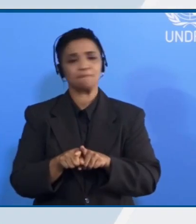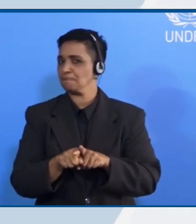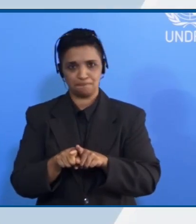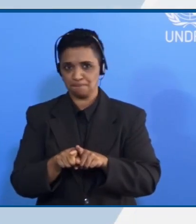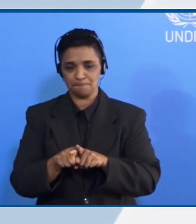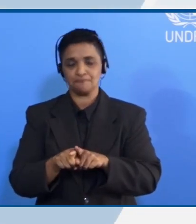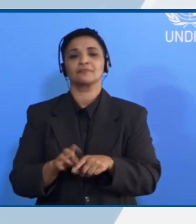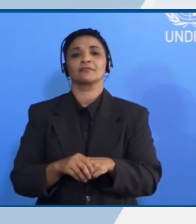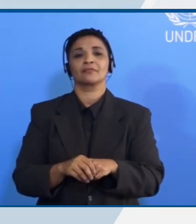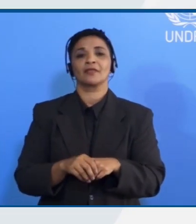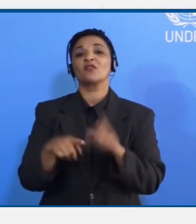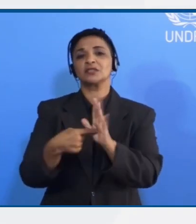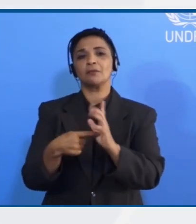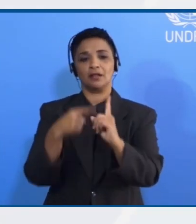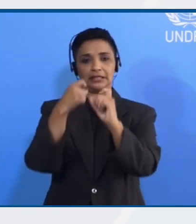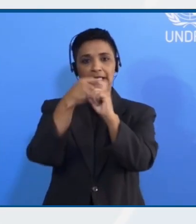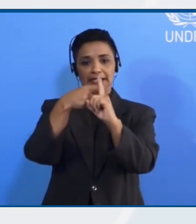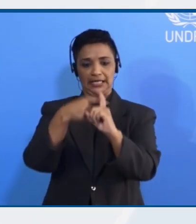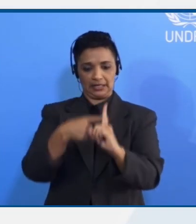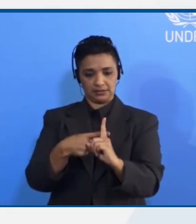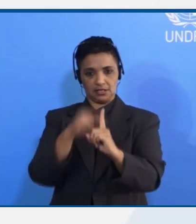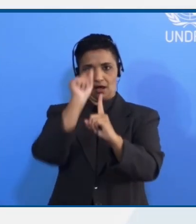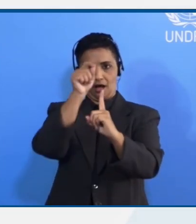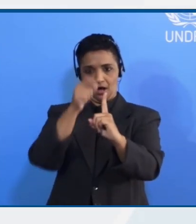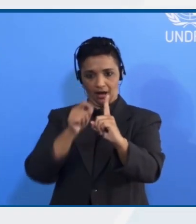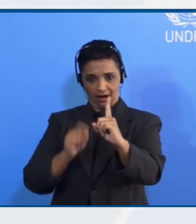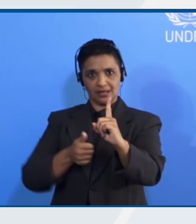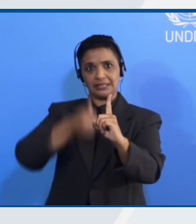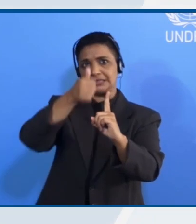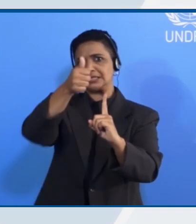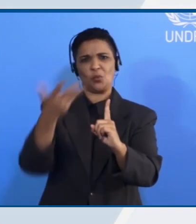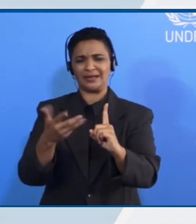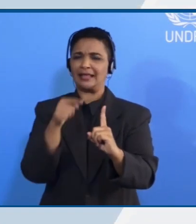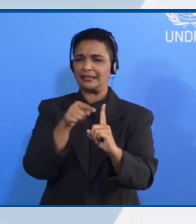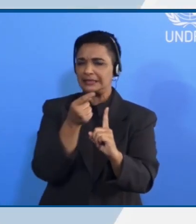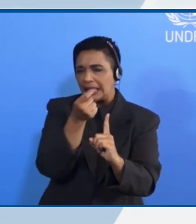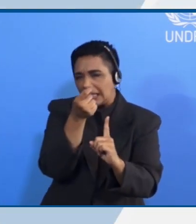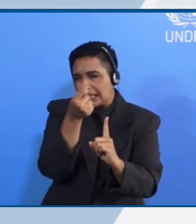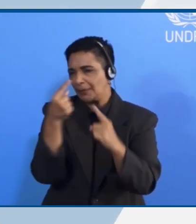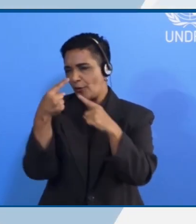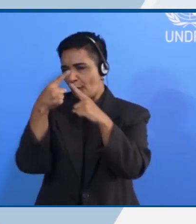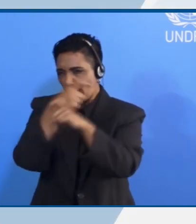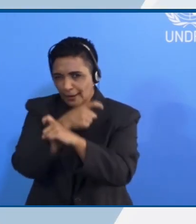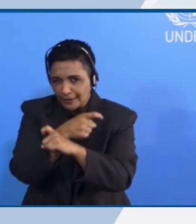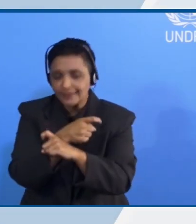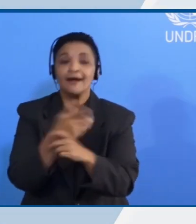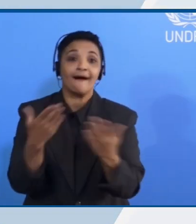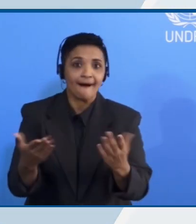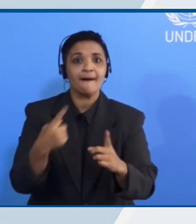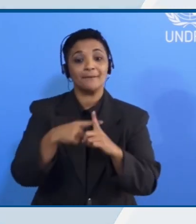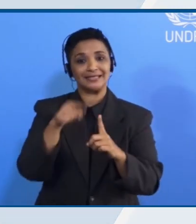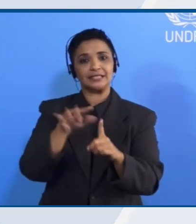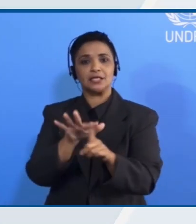are the indicators of success for adaptation and resilience? It's a little bit more complicated. And I would say that it is also local